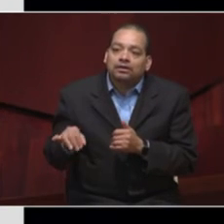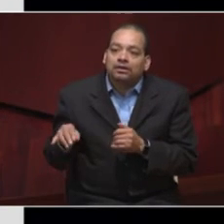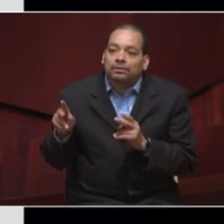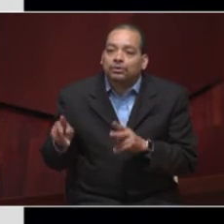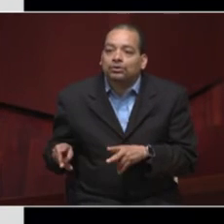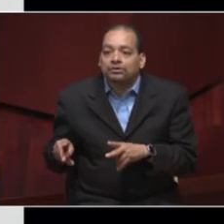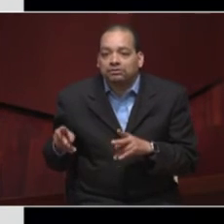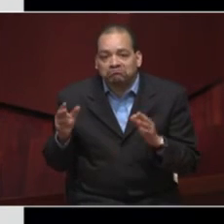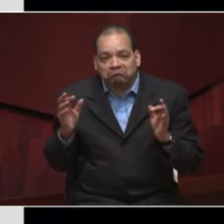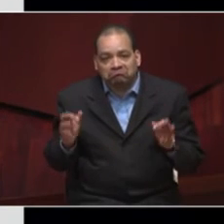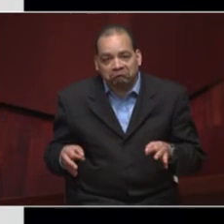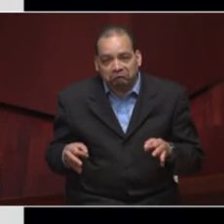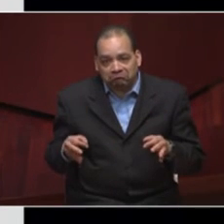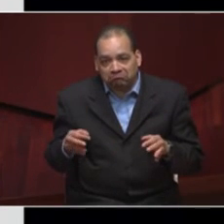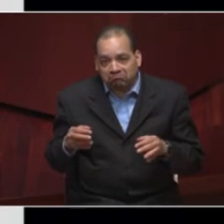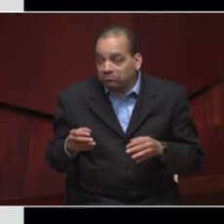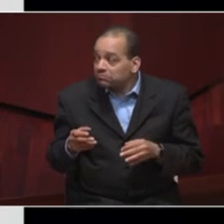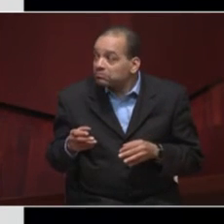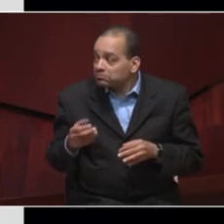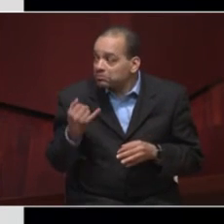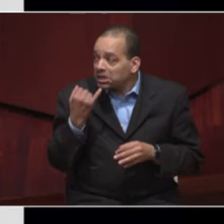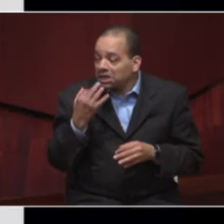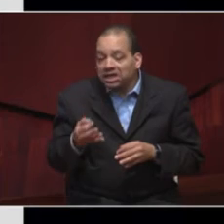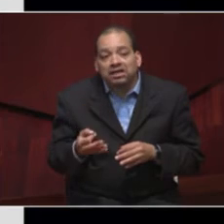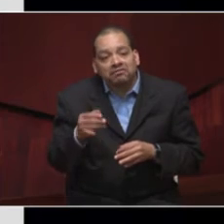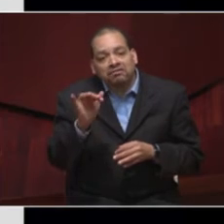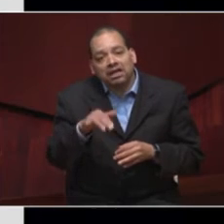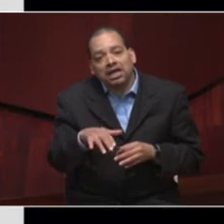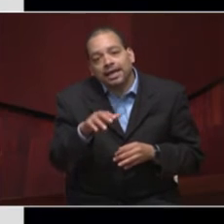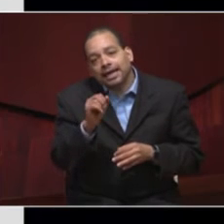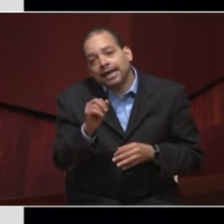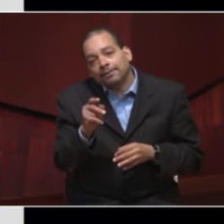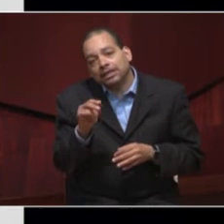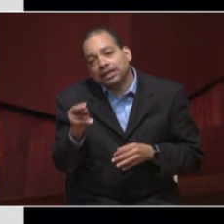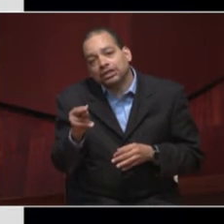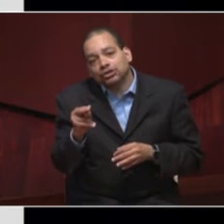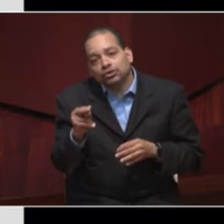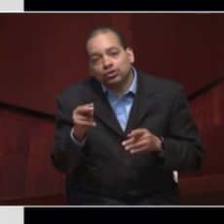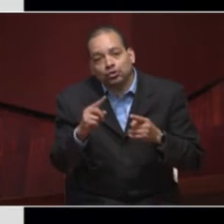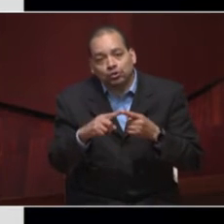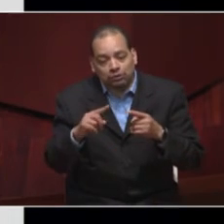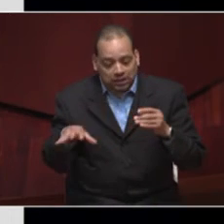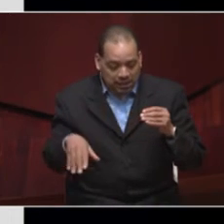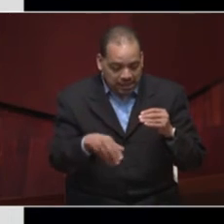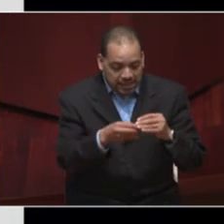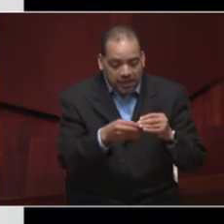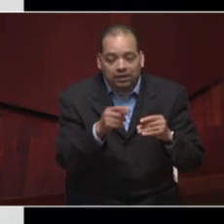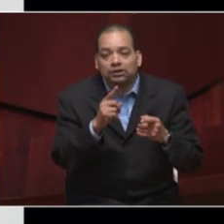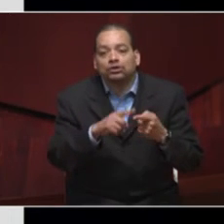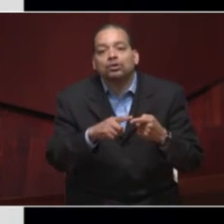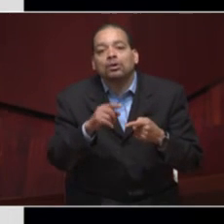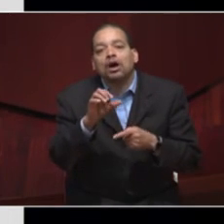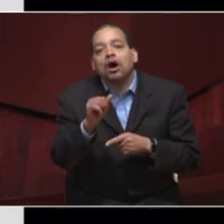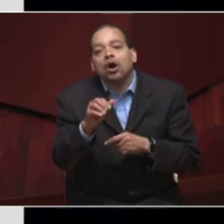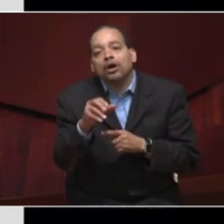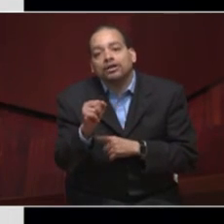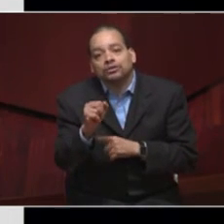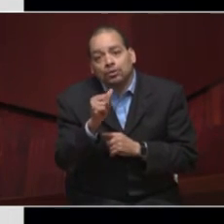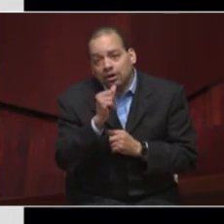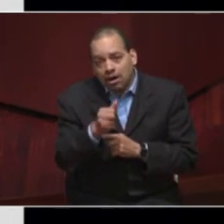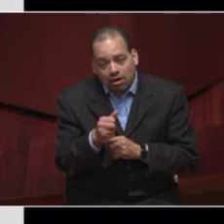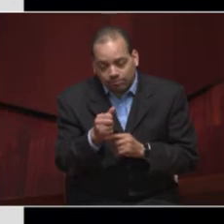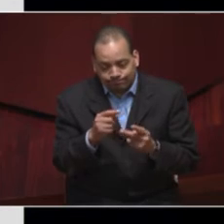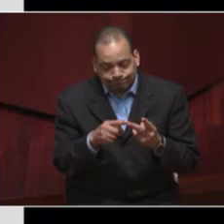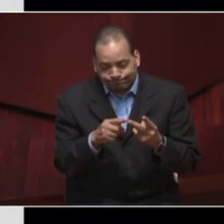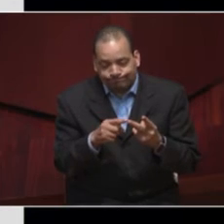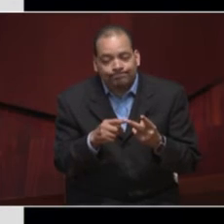make decisions as to whether or not that particular application should be added to the ARCIS system. Now, along